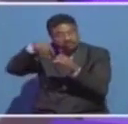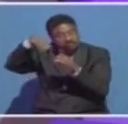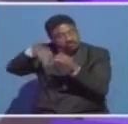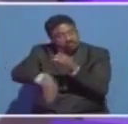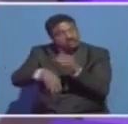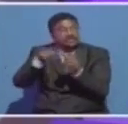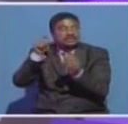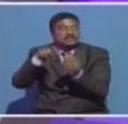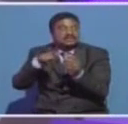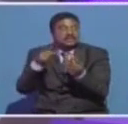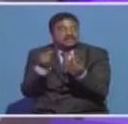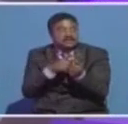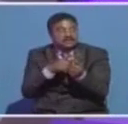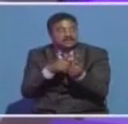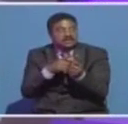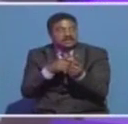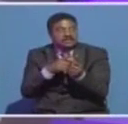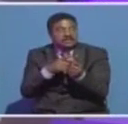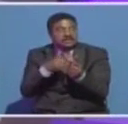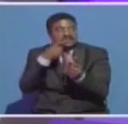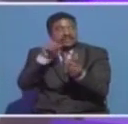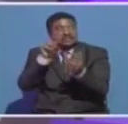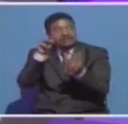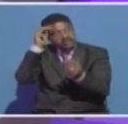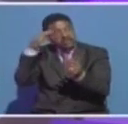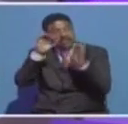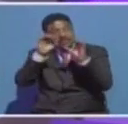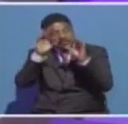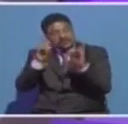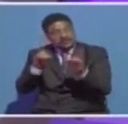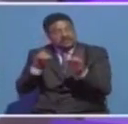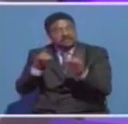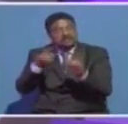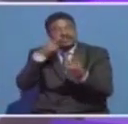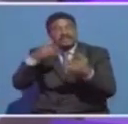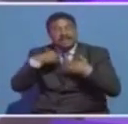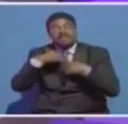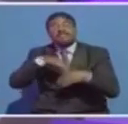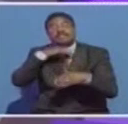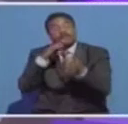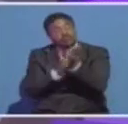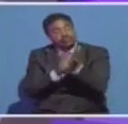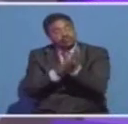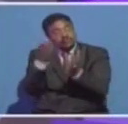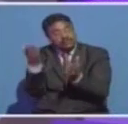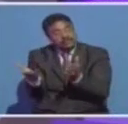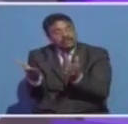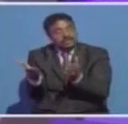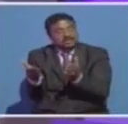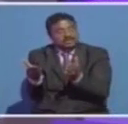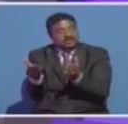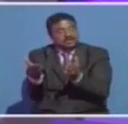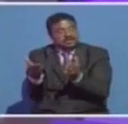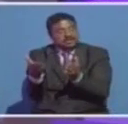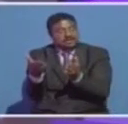networks. We need to engage the Ministry of Education to ensure that we have enough schools built up, or at least part of the plan.